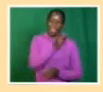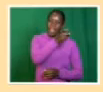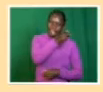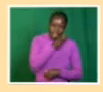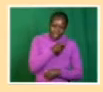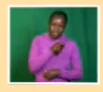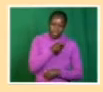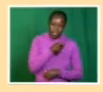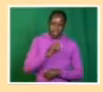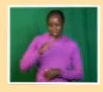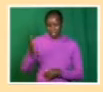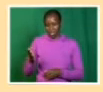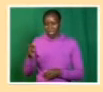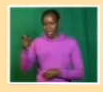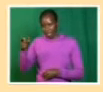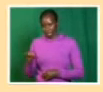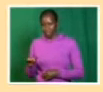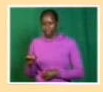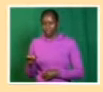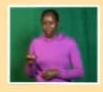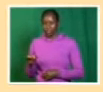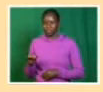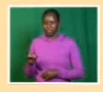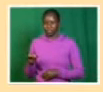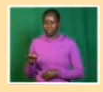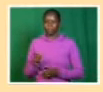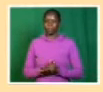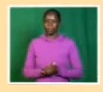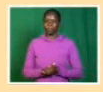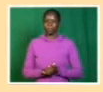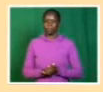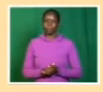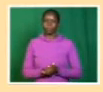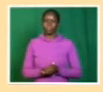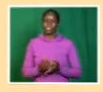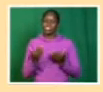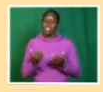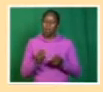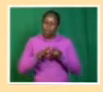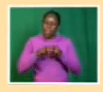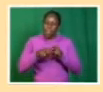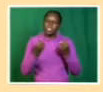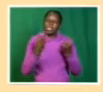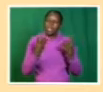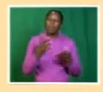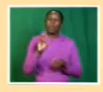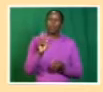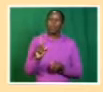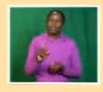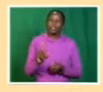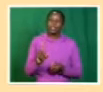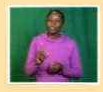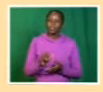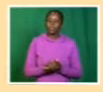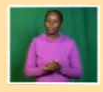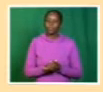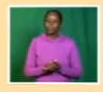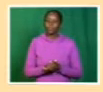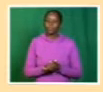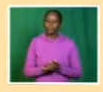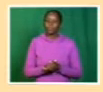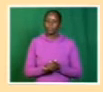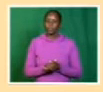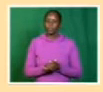inside the brackets. The first term will be x's. Then the next numbers you will put here are, you look